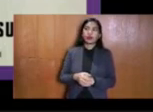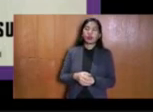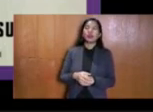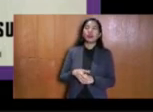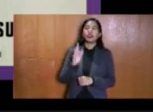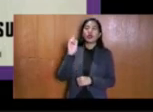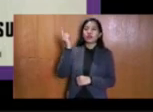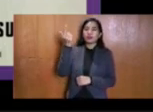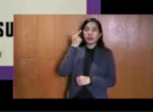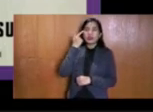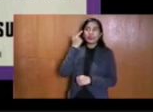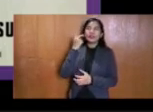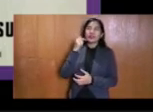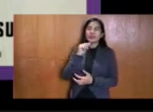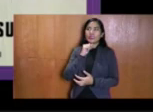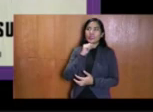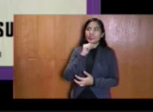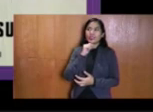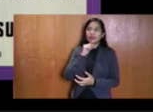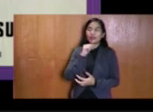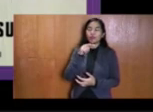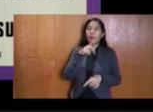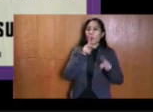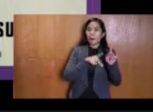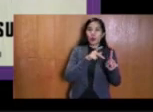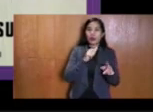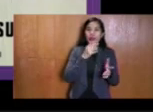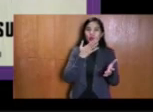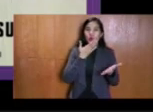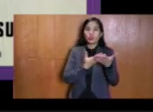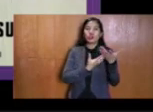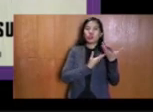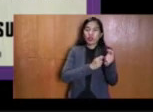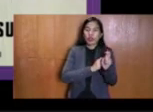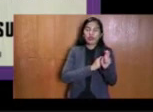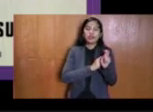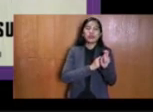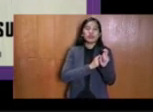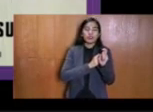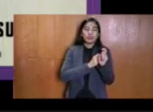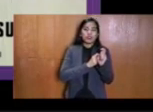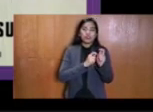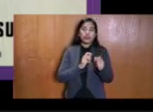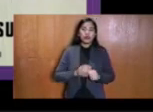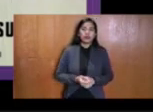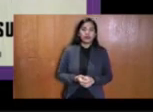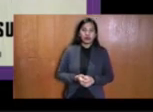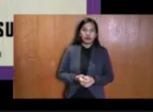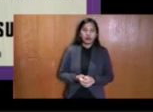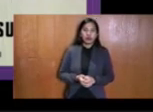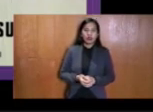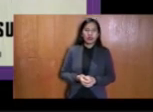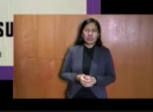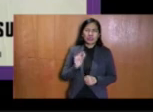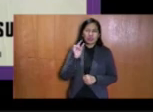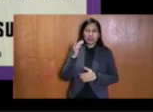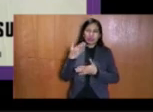not in a very good place, at least some and overall anyway, except for some government